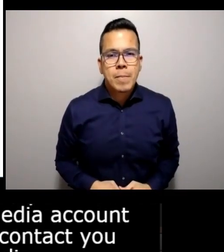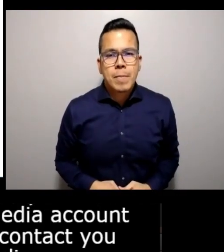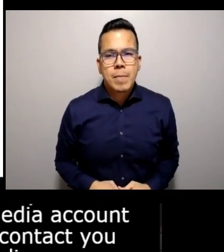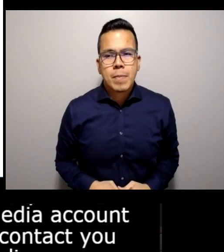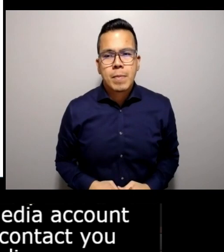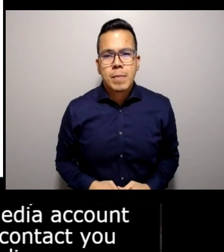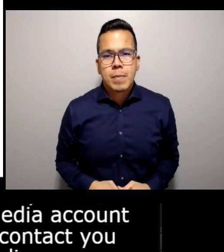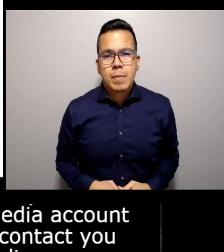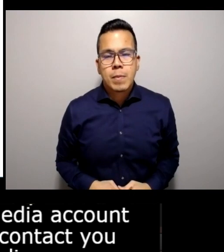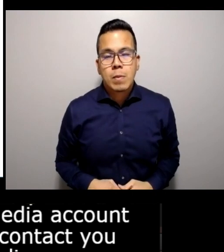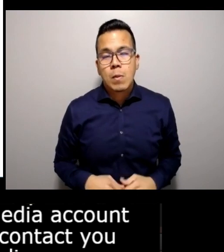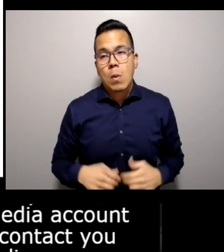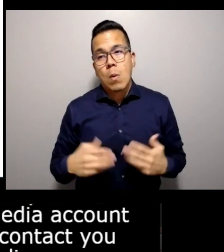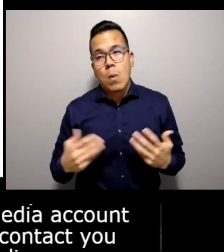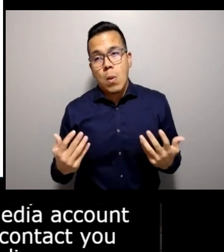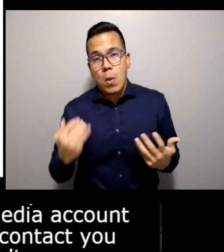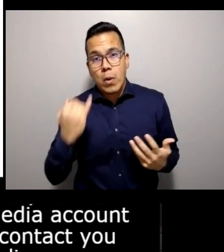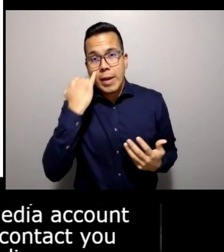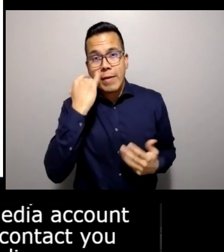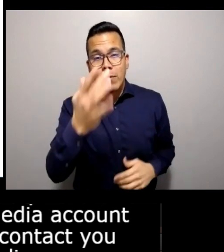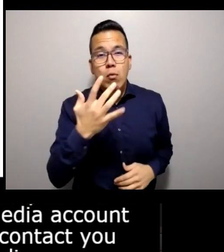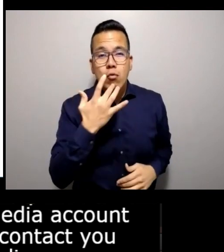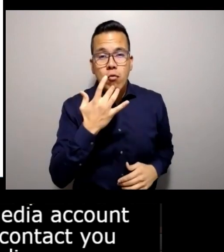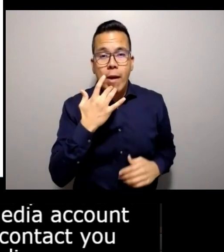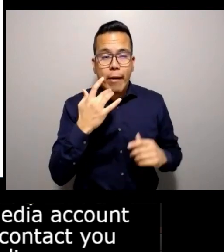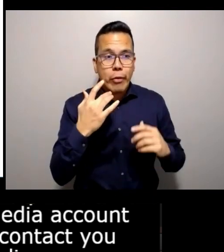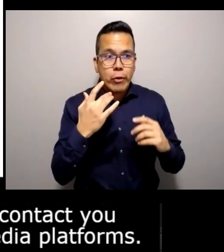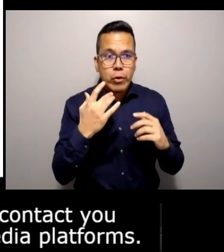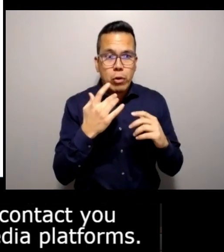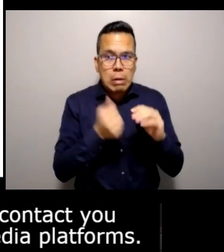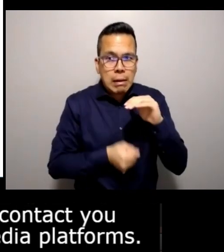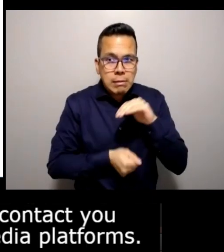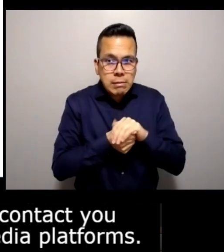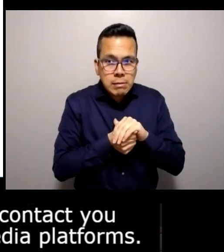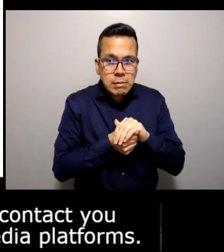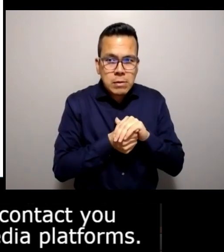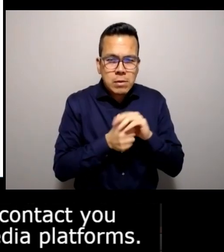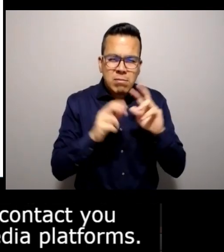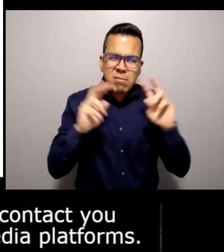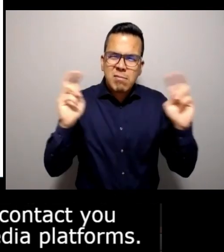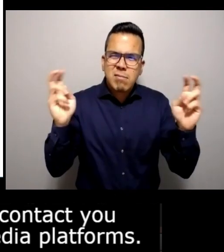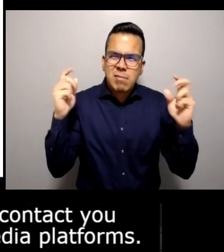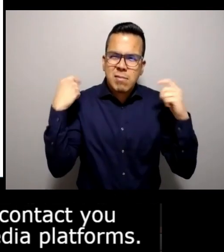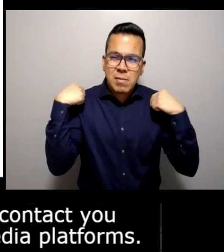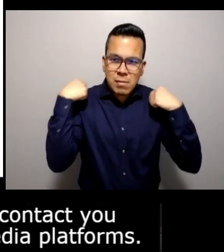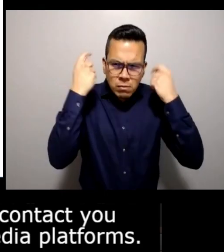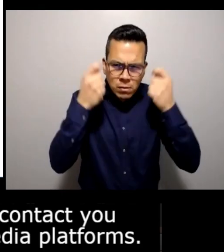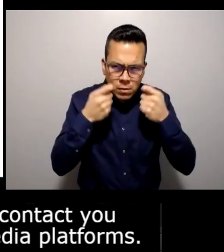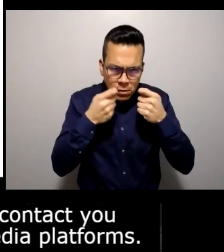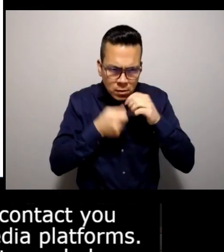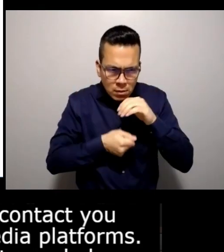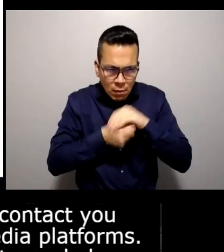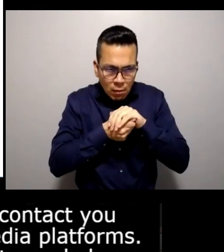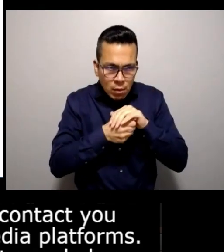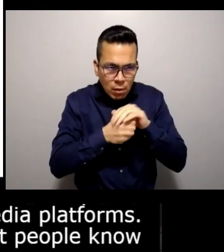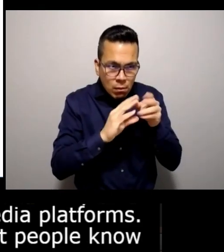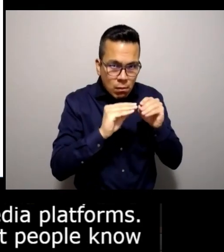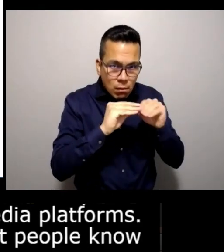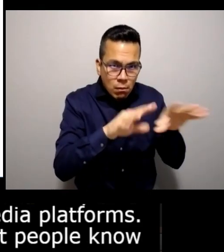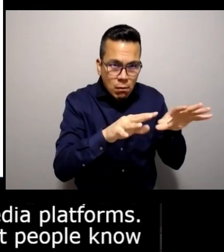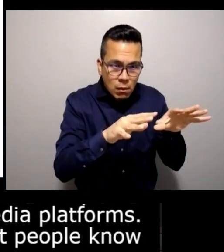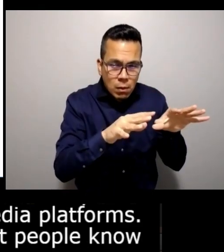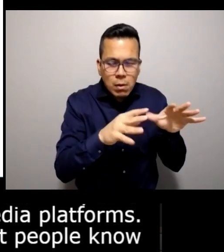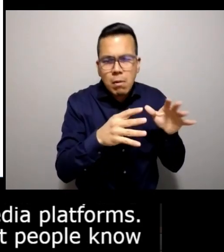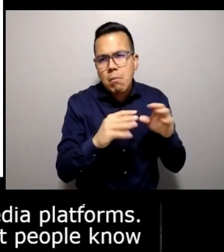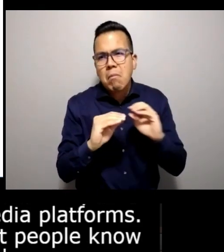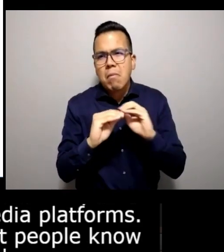Unless you want to be mysterious, it's better to let people know who you are, what you're trying to accomplish, and where they can